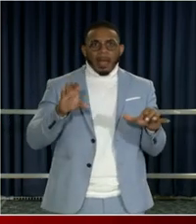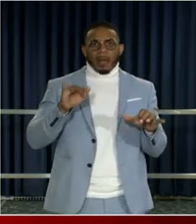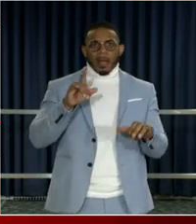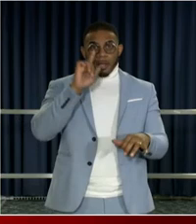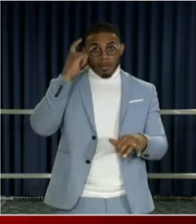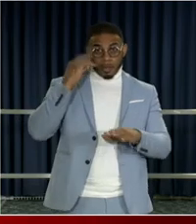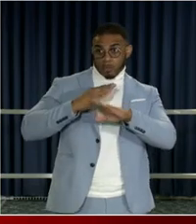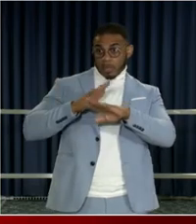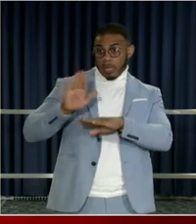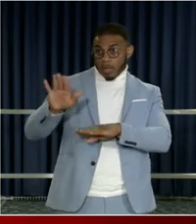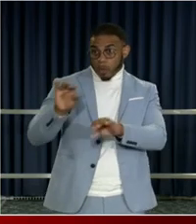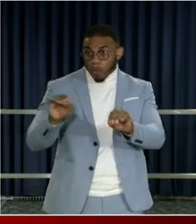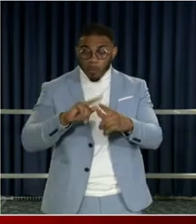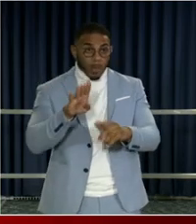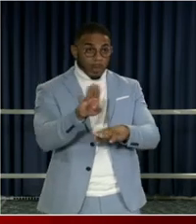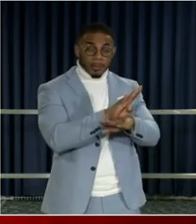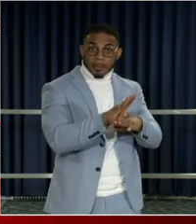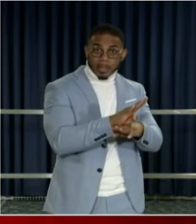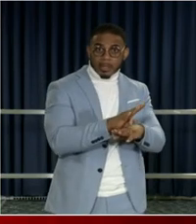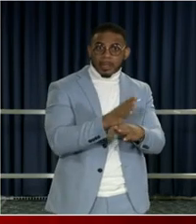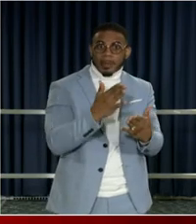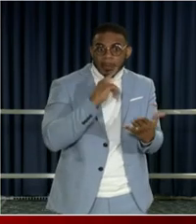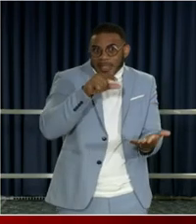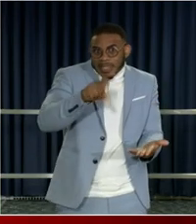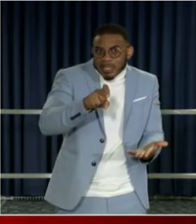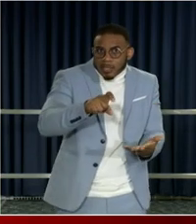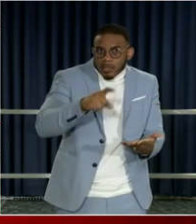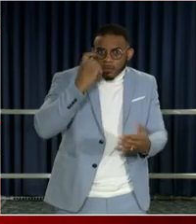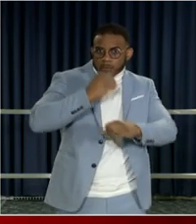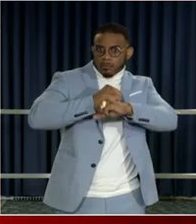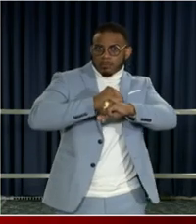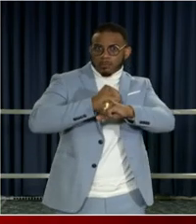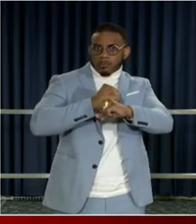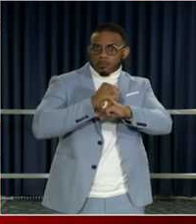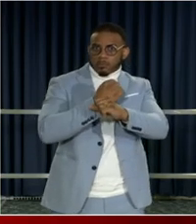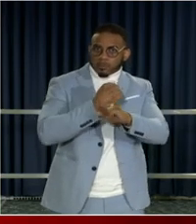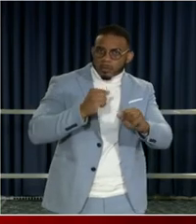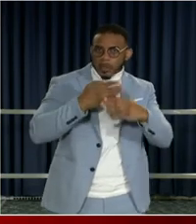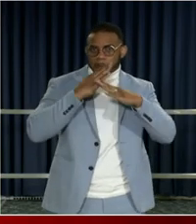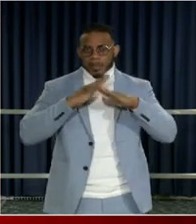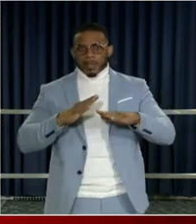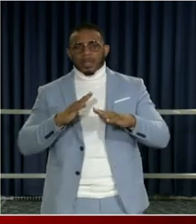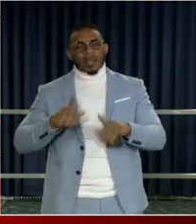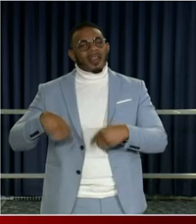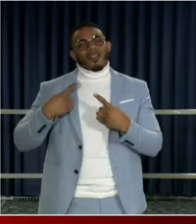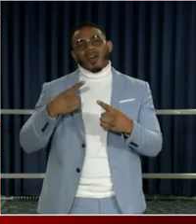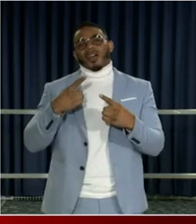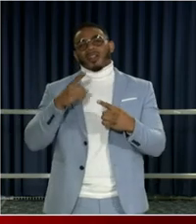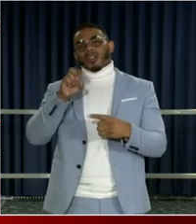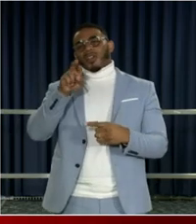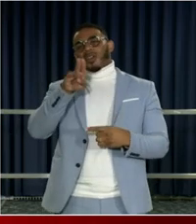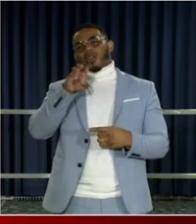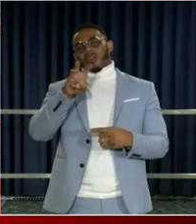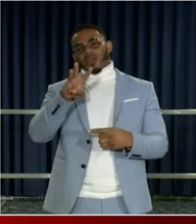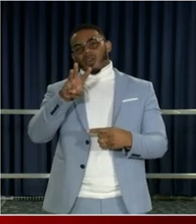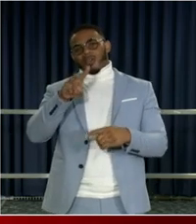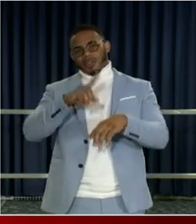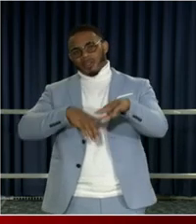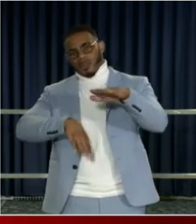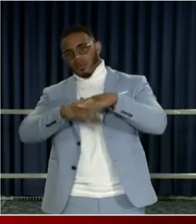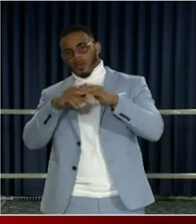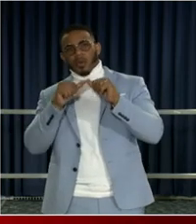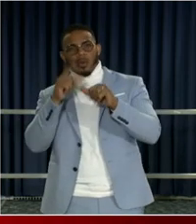their movement or their business may be necessary. And as far as the curfew goes for the remainder